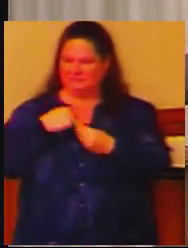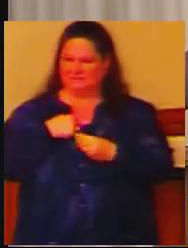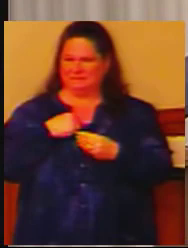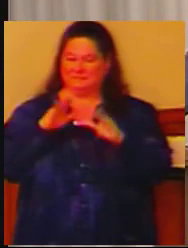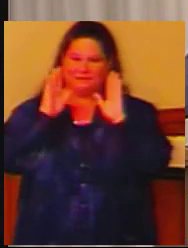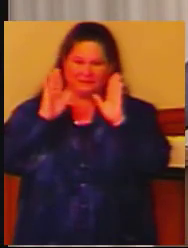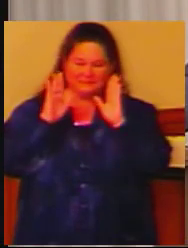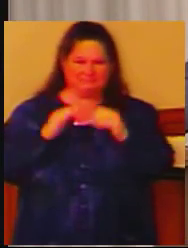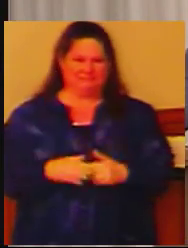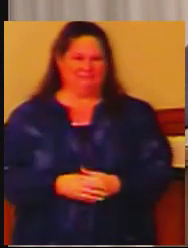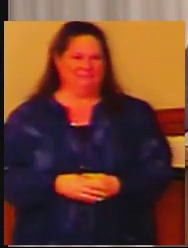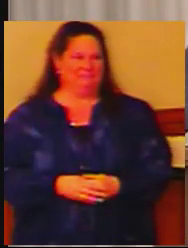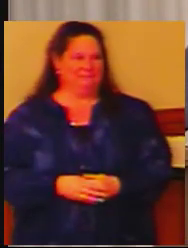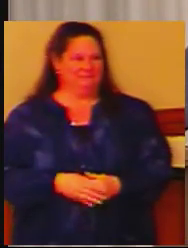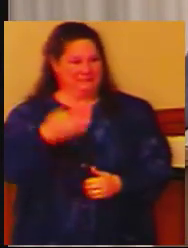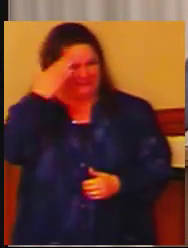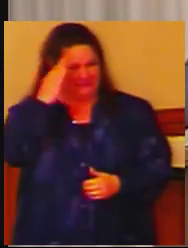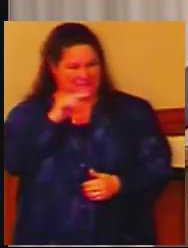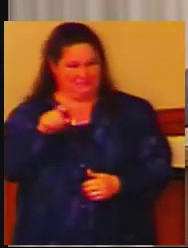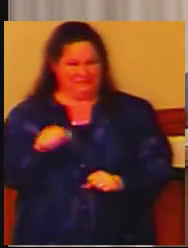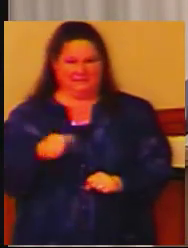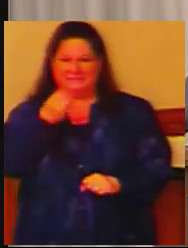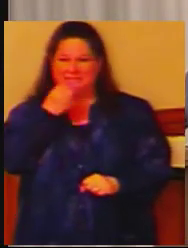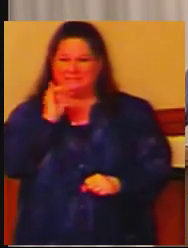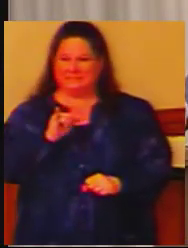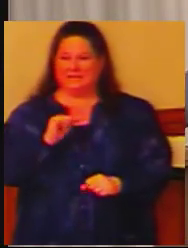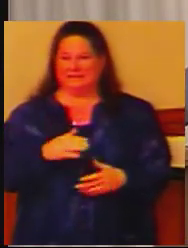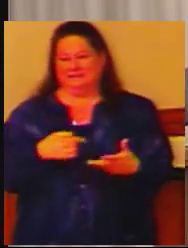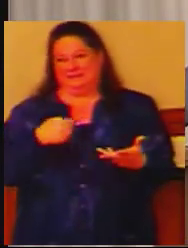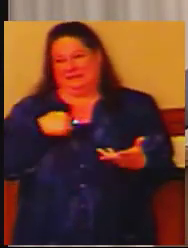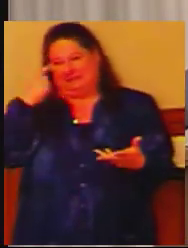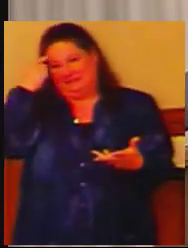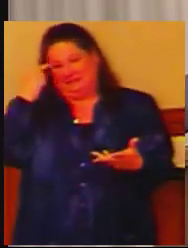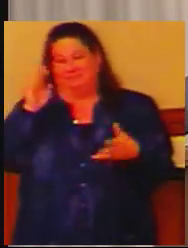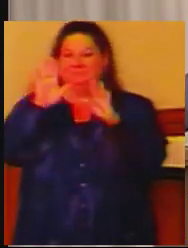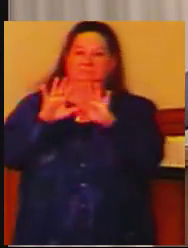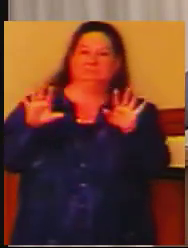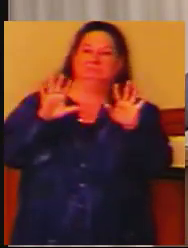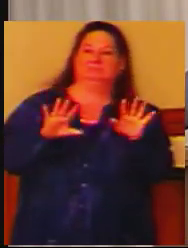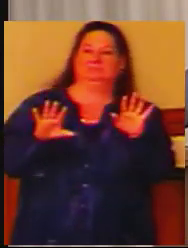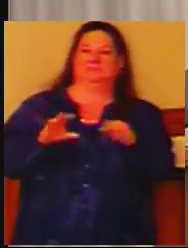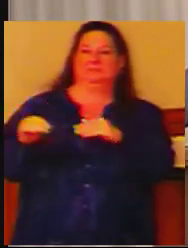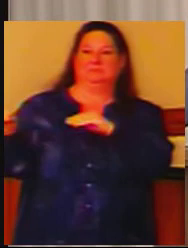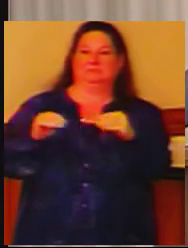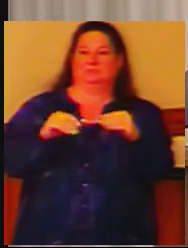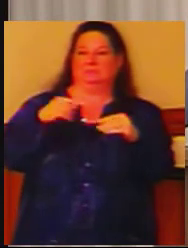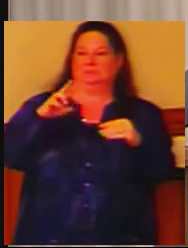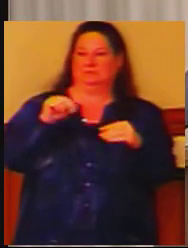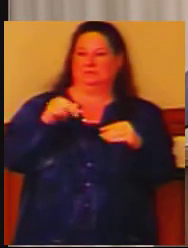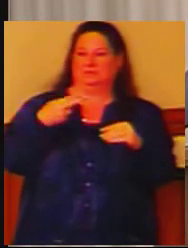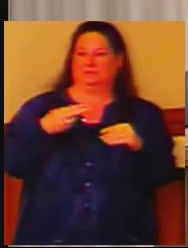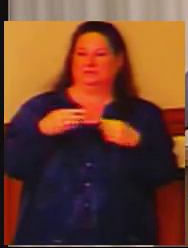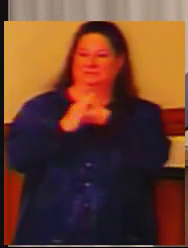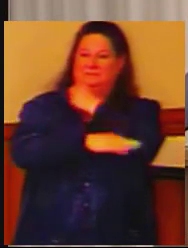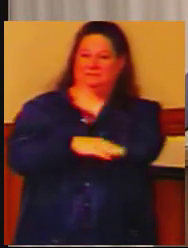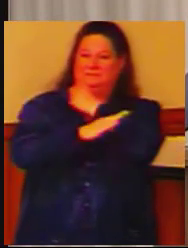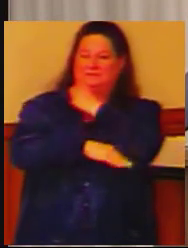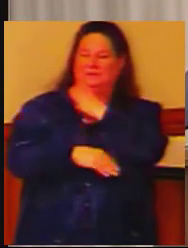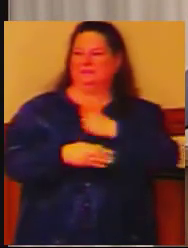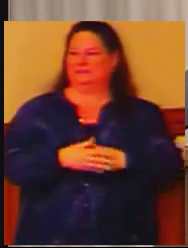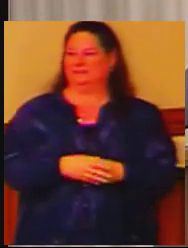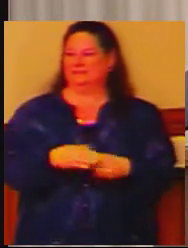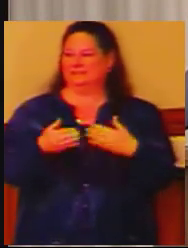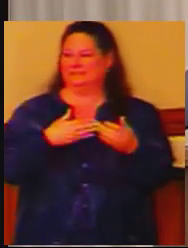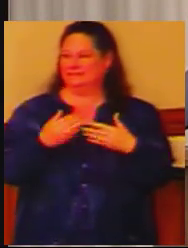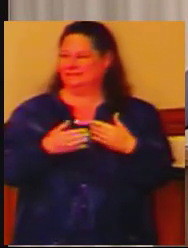awesome. I didn't know you could eat that stuff. I thought it was just decorative junk you put on your porch in the fall. Anyways, did